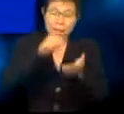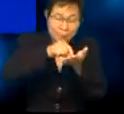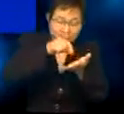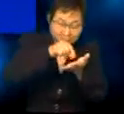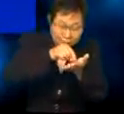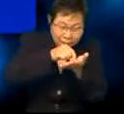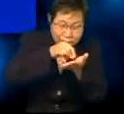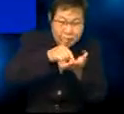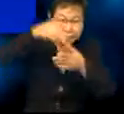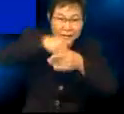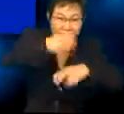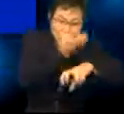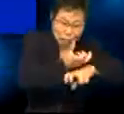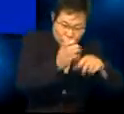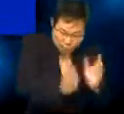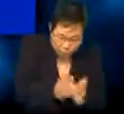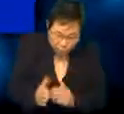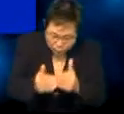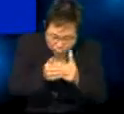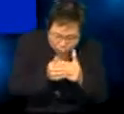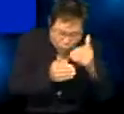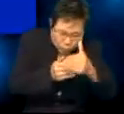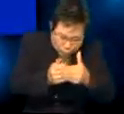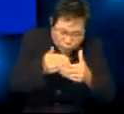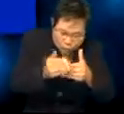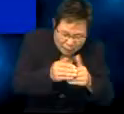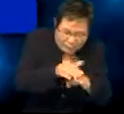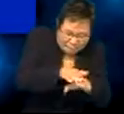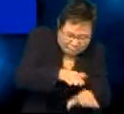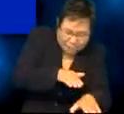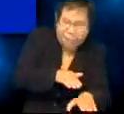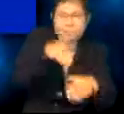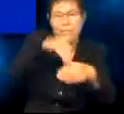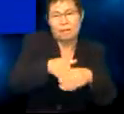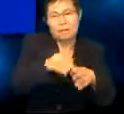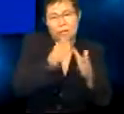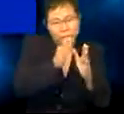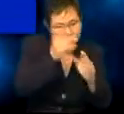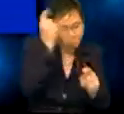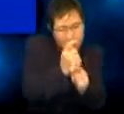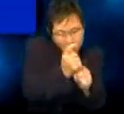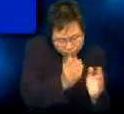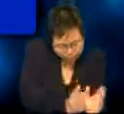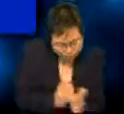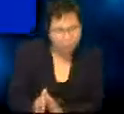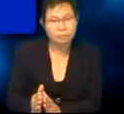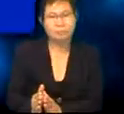The particles in solids are arranged closely and packed in a fixed